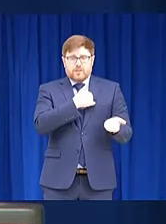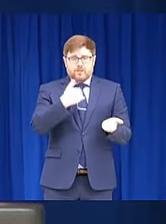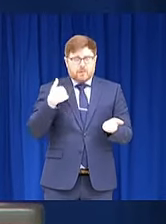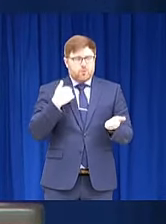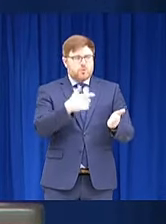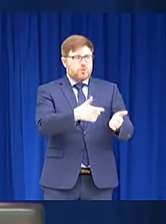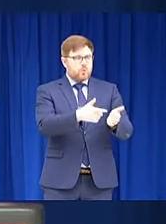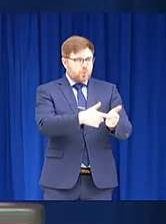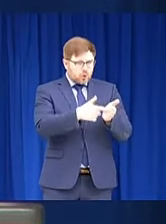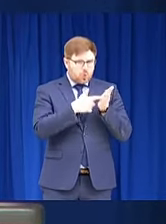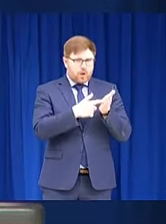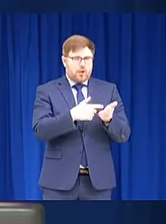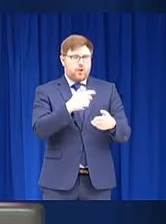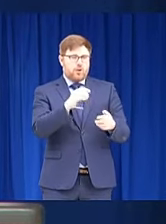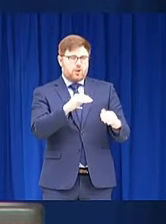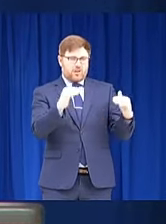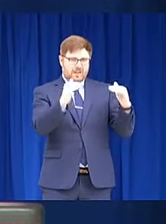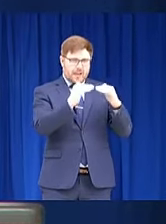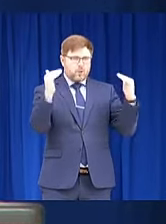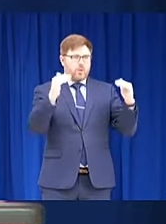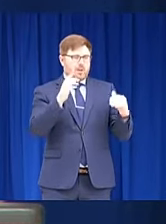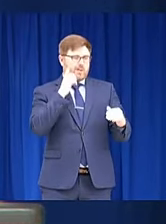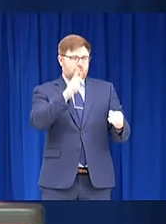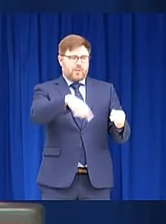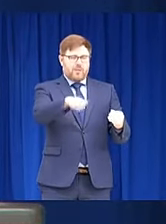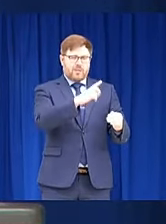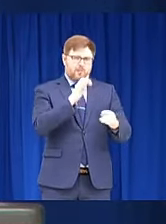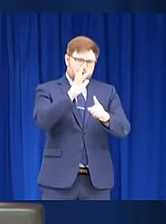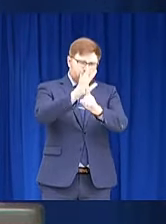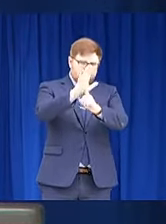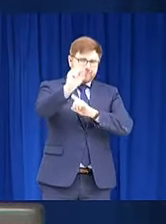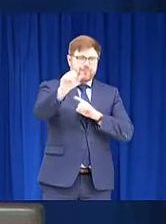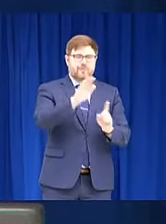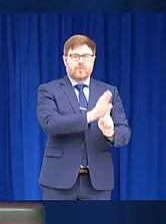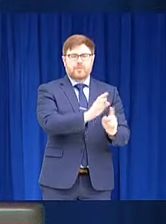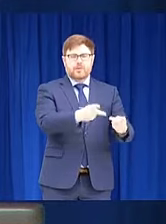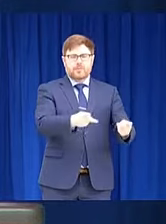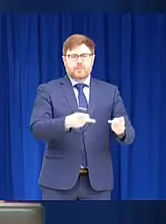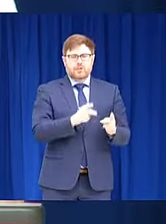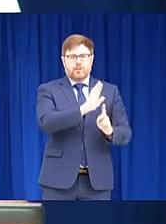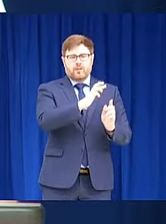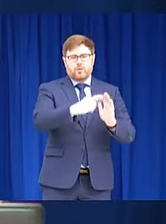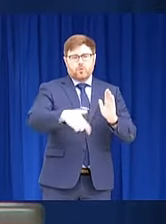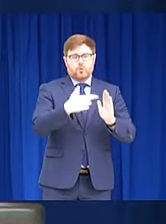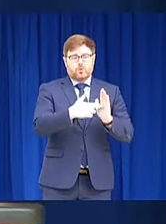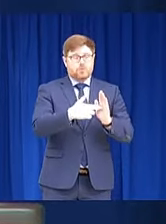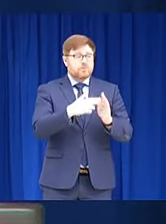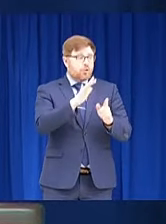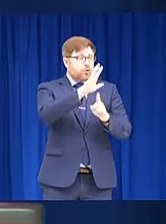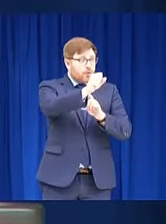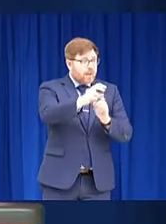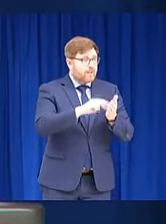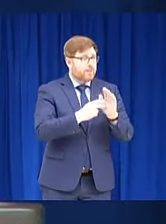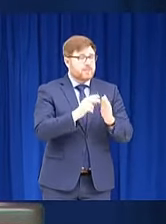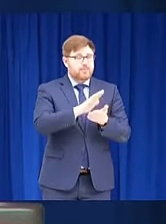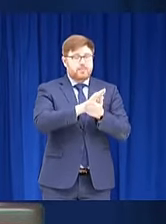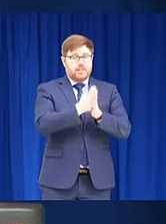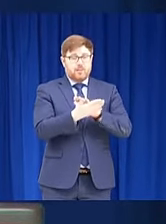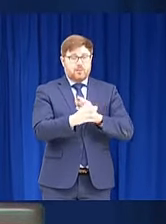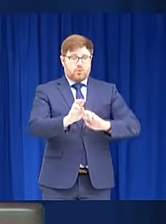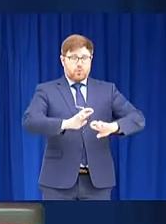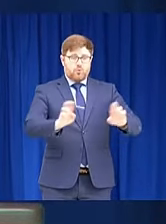development to be able to thrive. Thriving means being a ready warfighter.